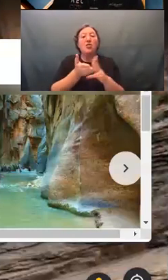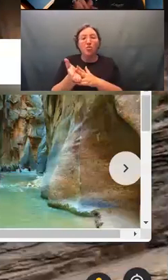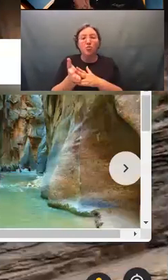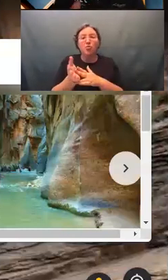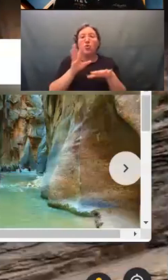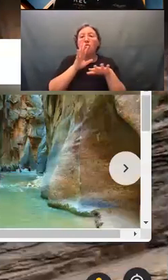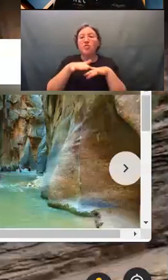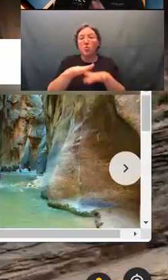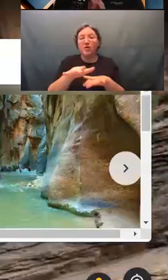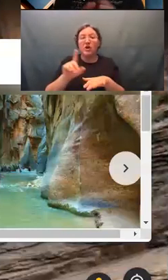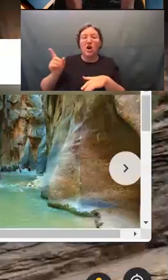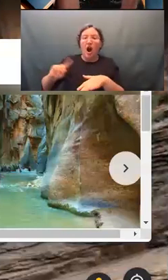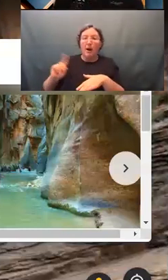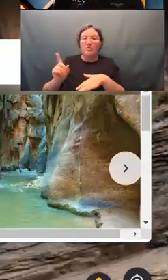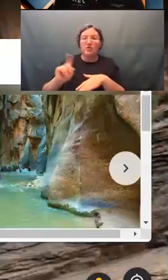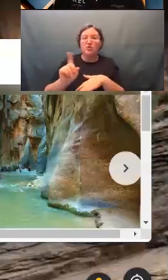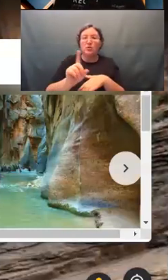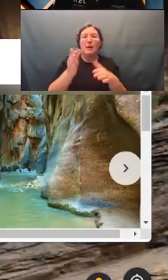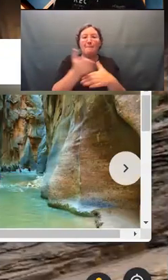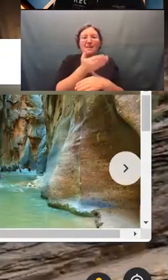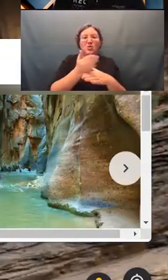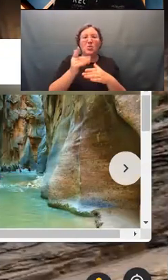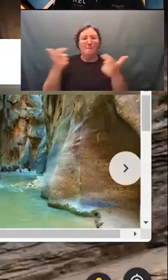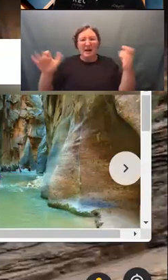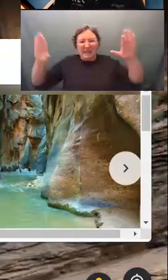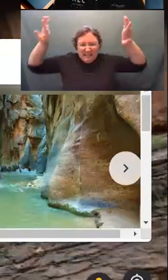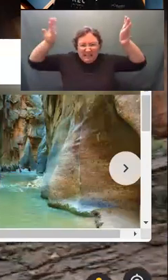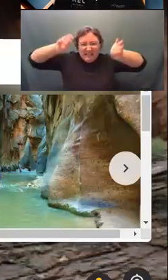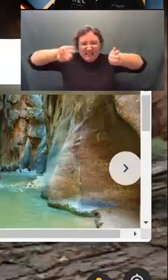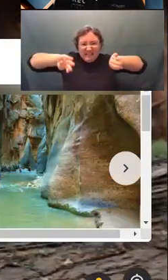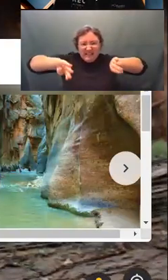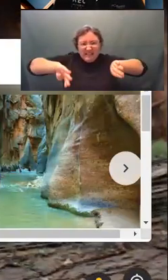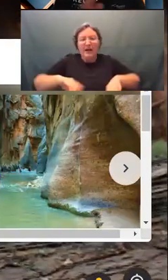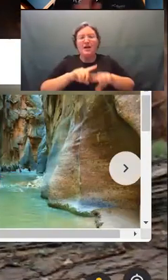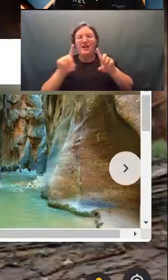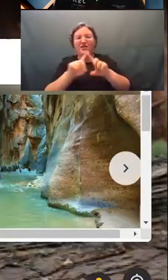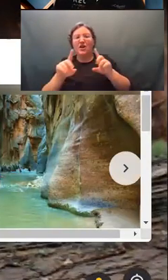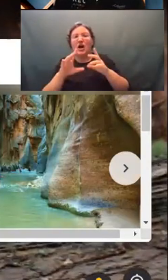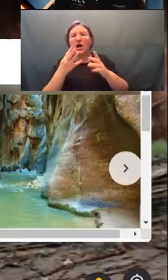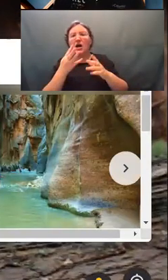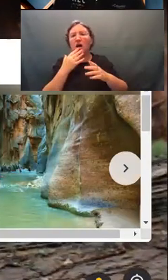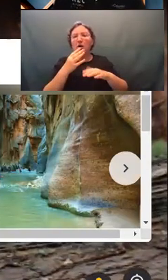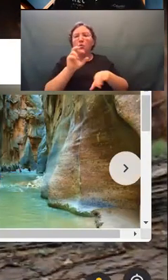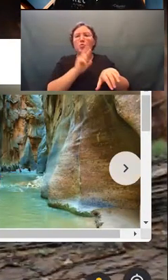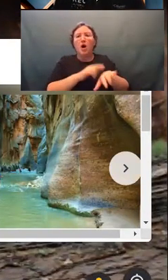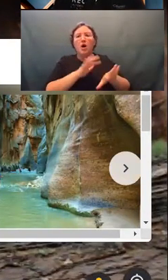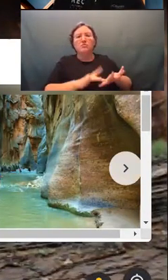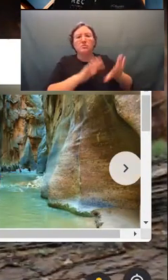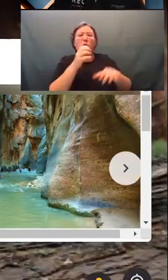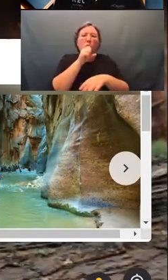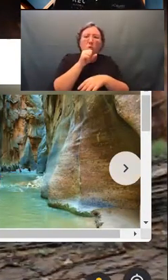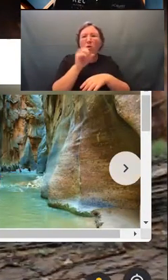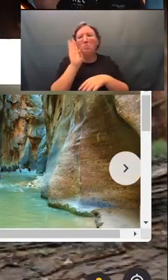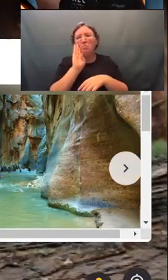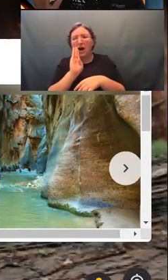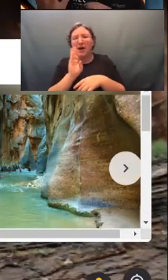You're going upstream and you're right in between these really beautiful different shades of canyon walls. You have oranges, browns,